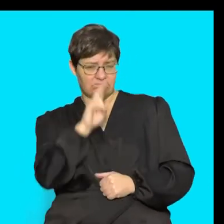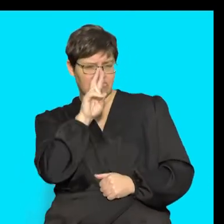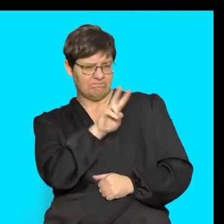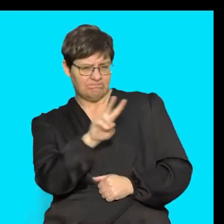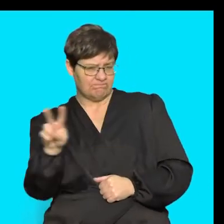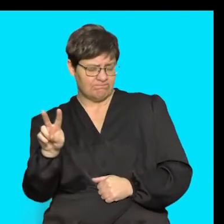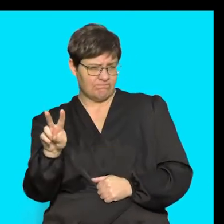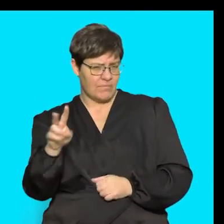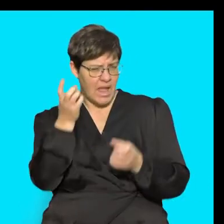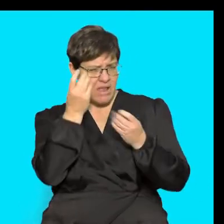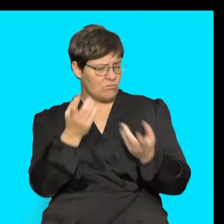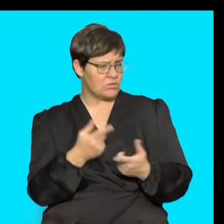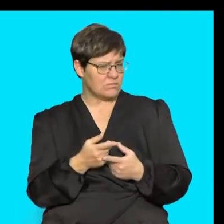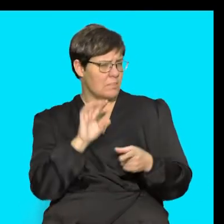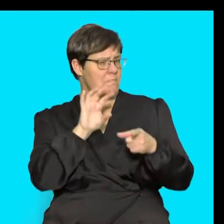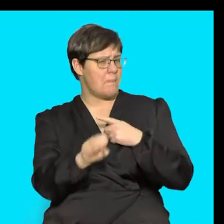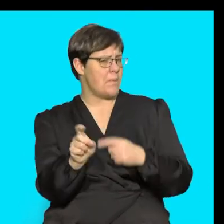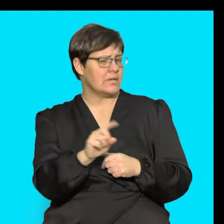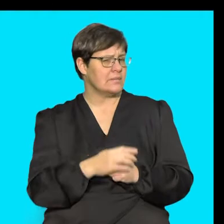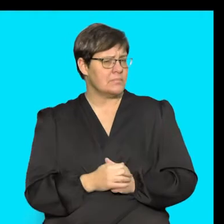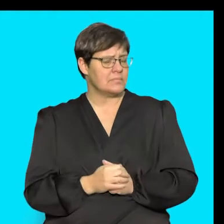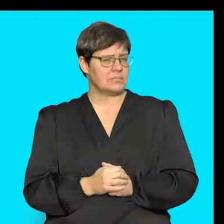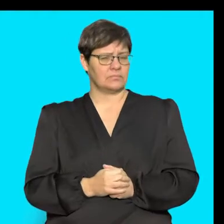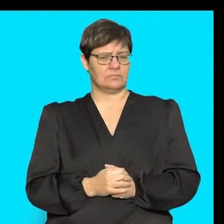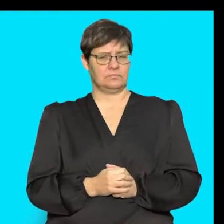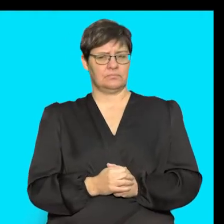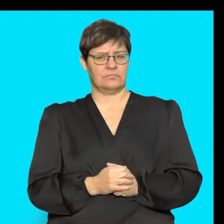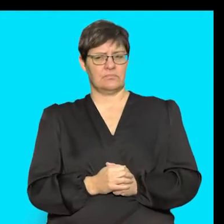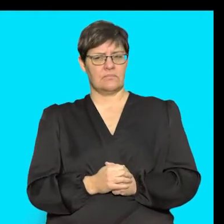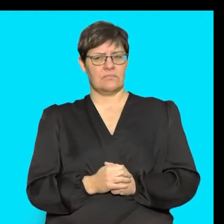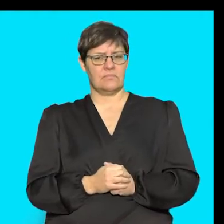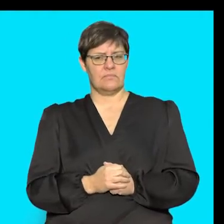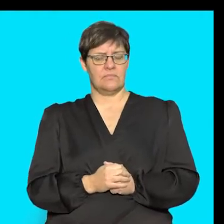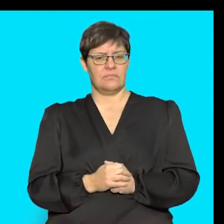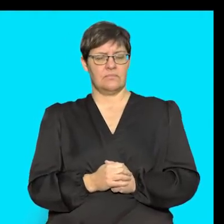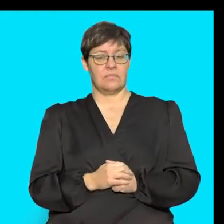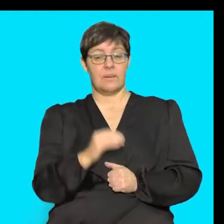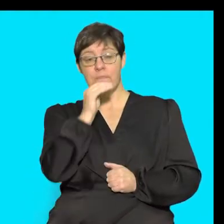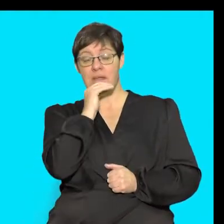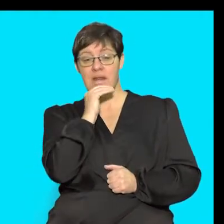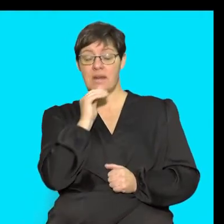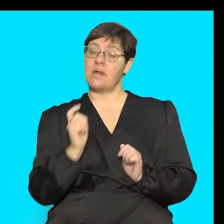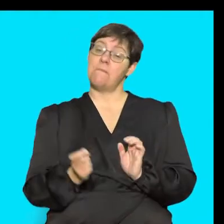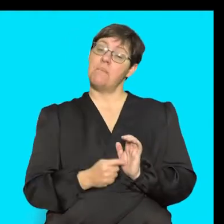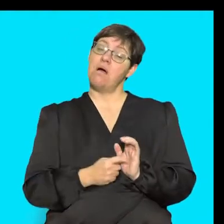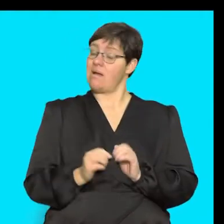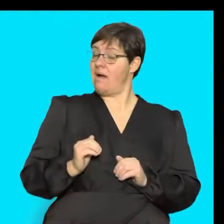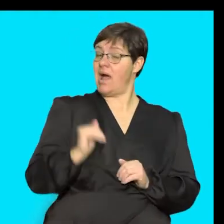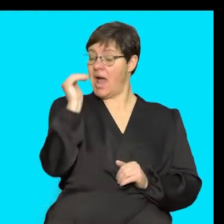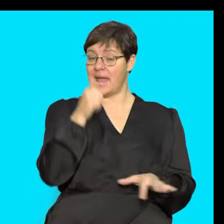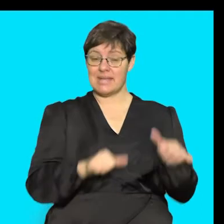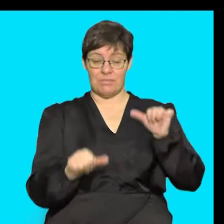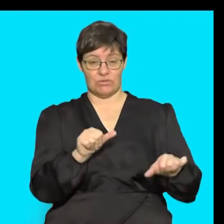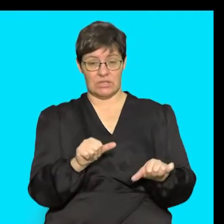data? Can you draw any conclusion? Does it mean a high mark in